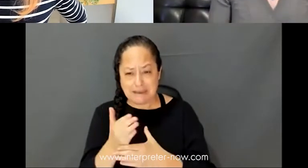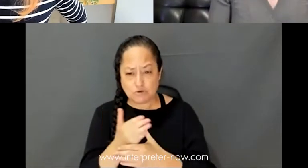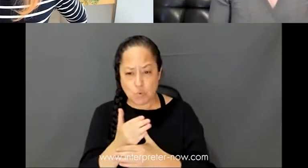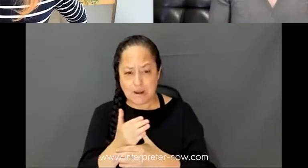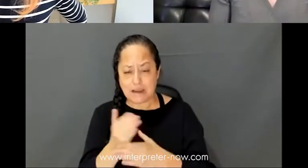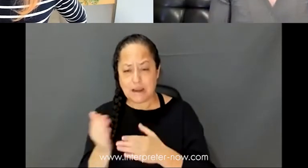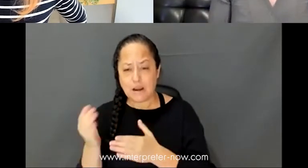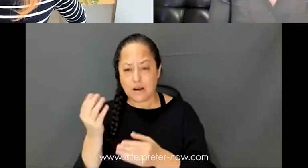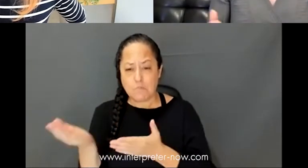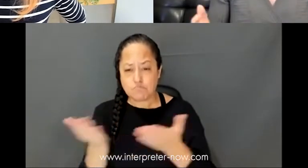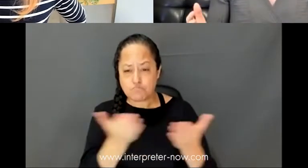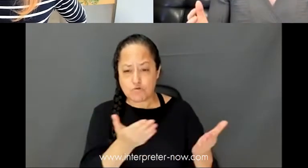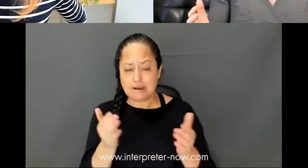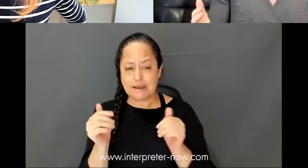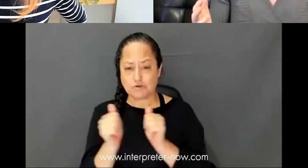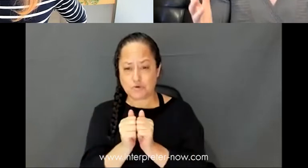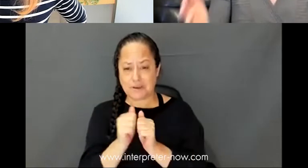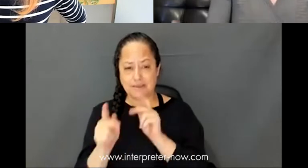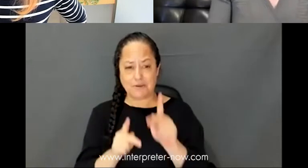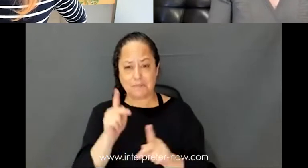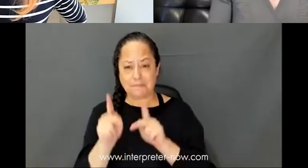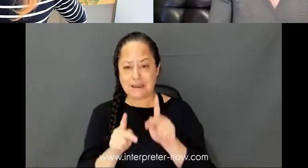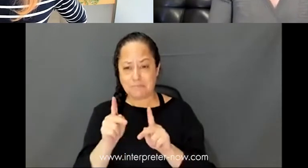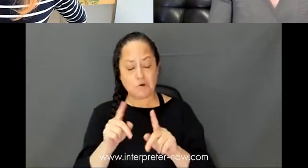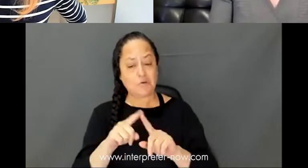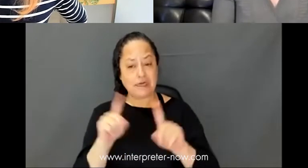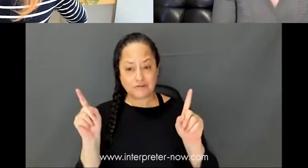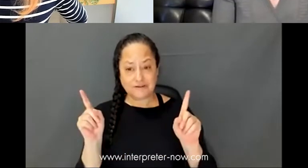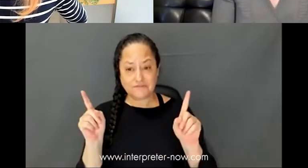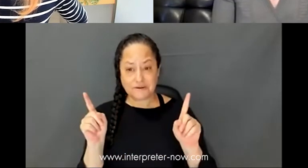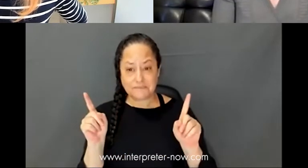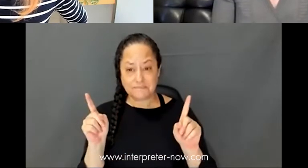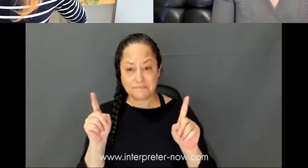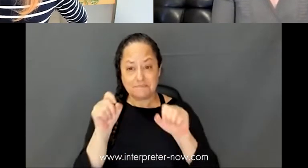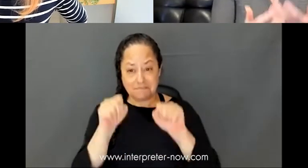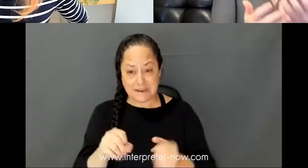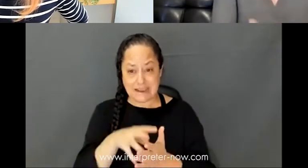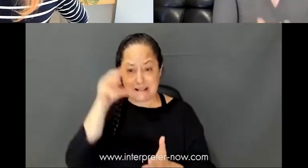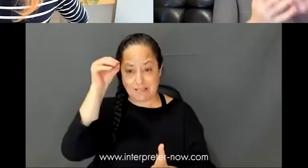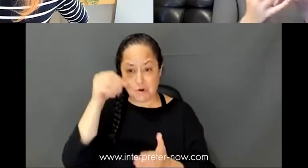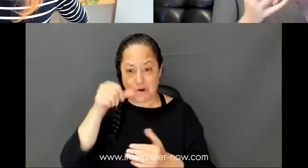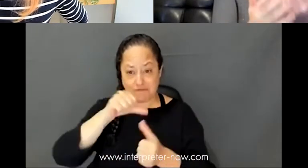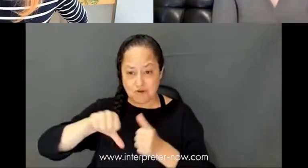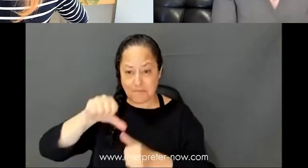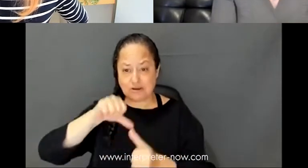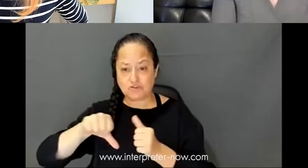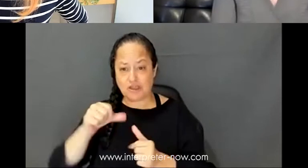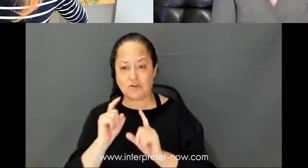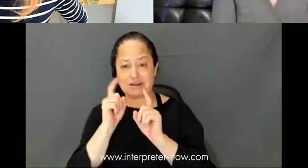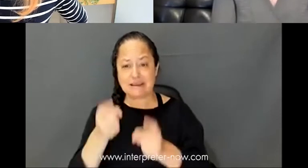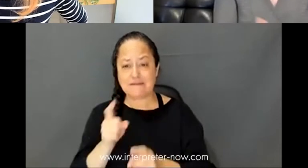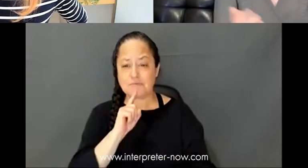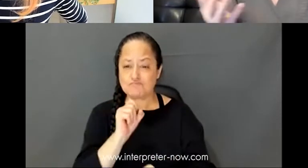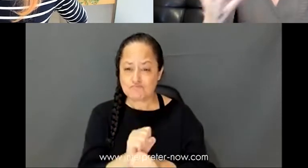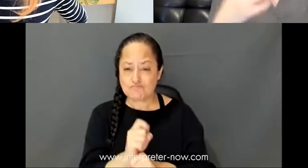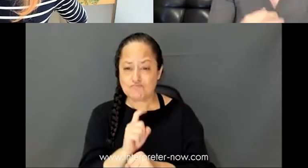bring together people that are different, but can learn from one another and give them a real thing to